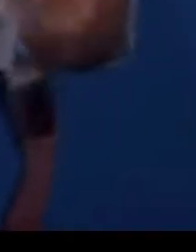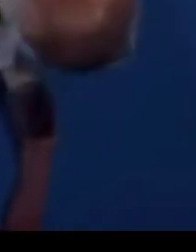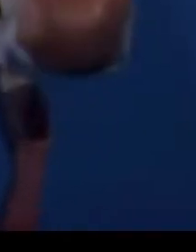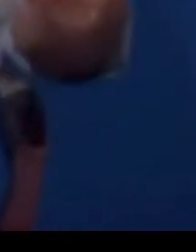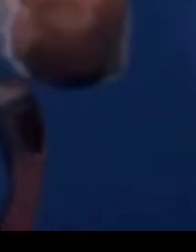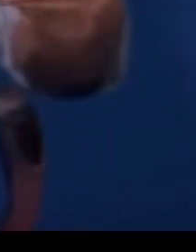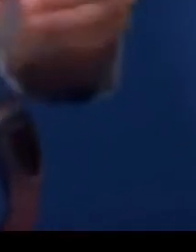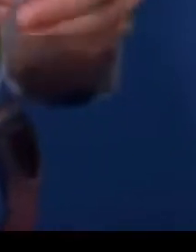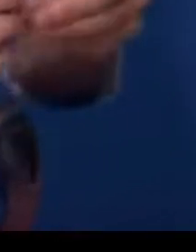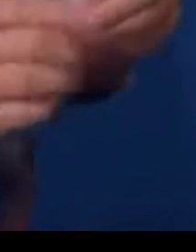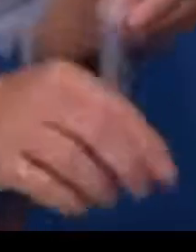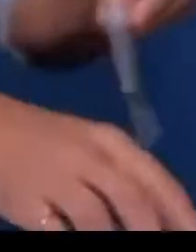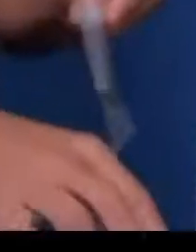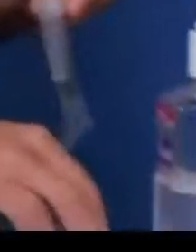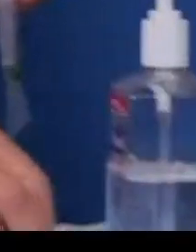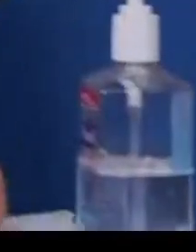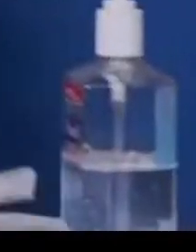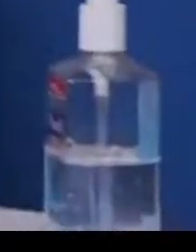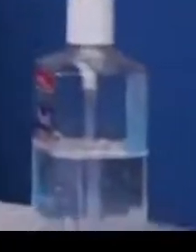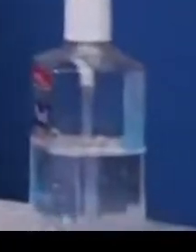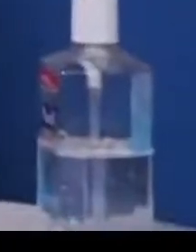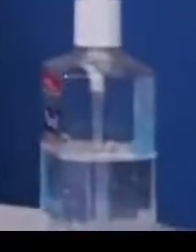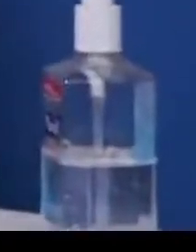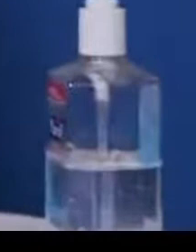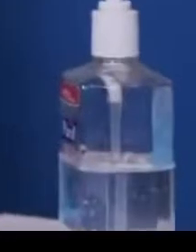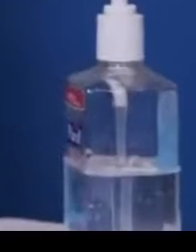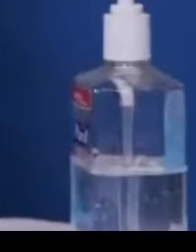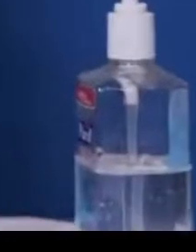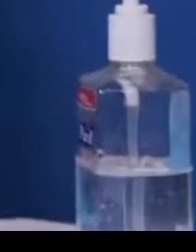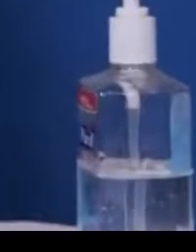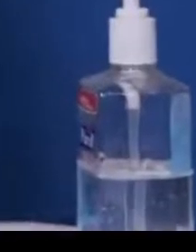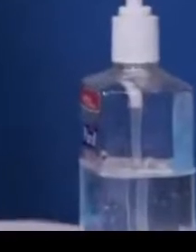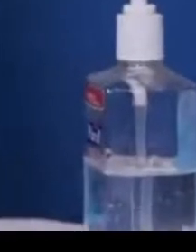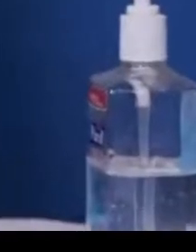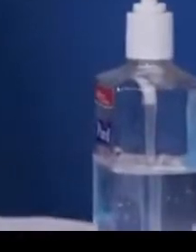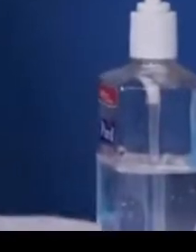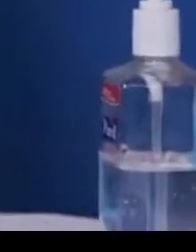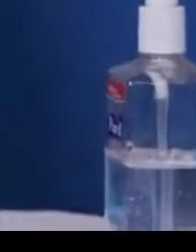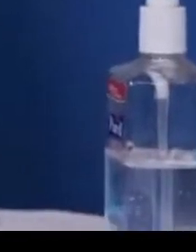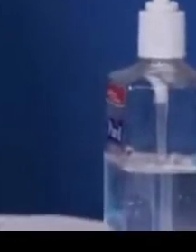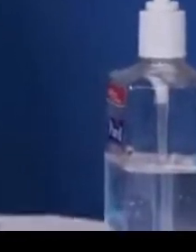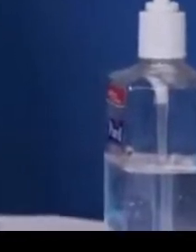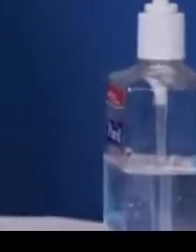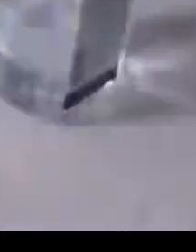And that's also where I'm going to put the swab and eventually the cassette when it's ready.